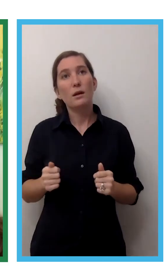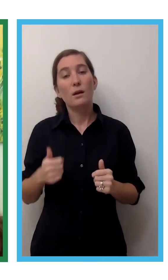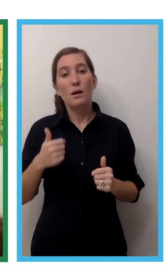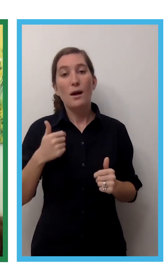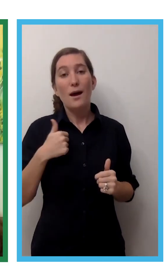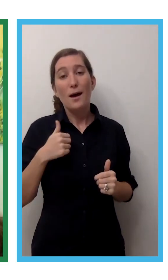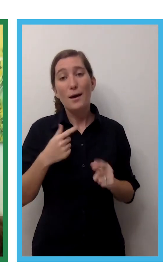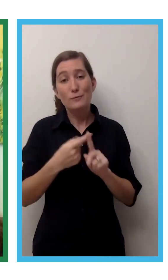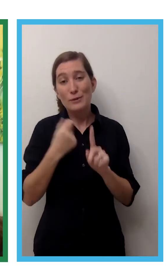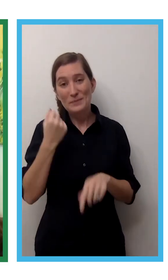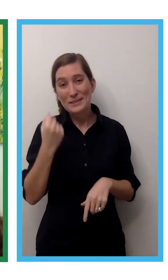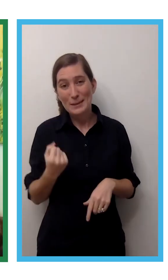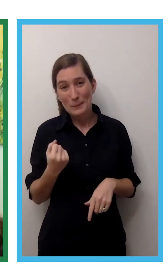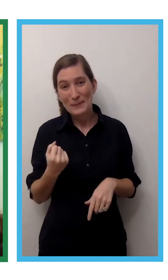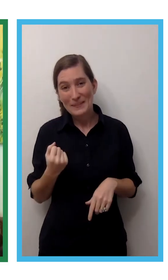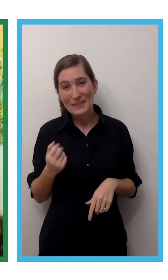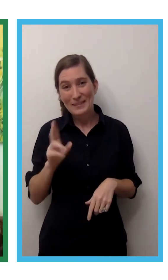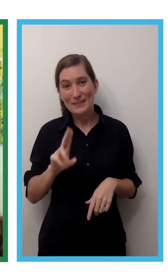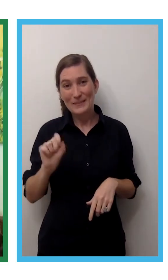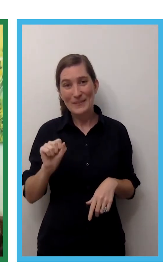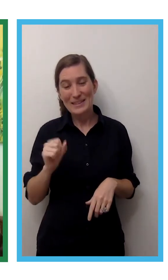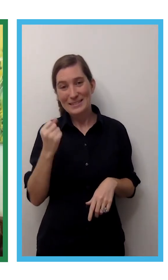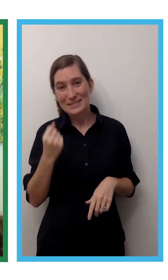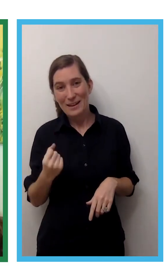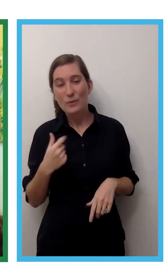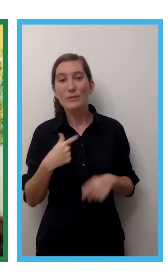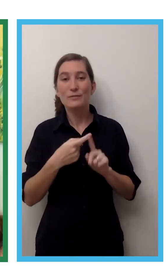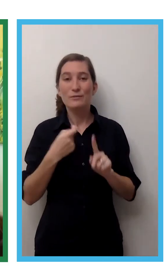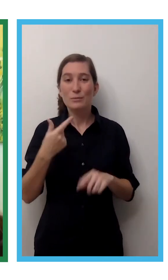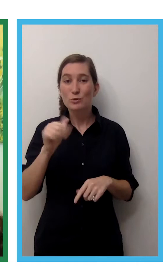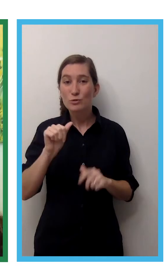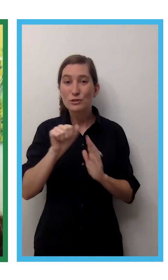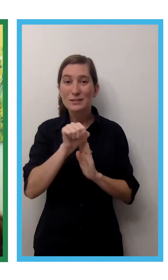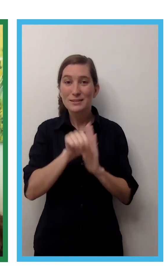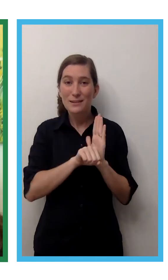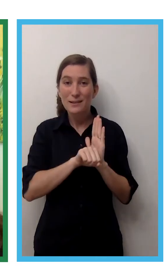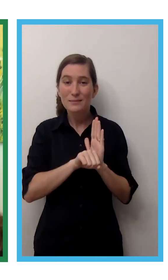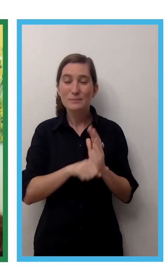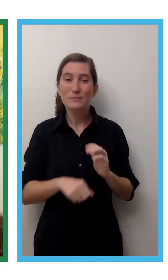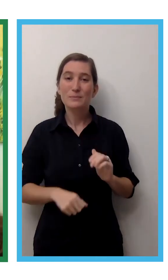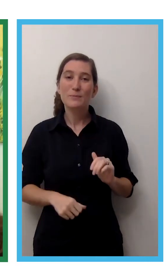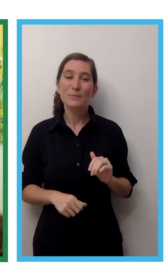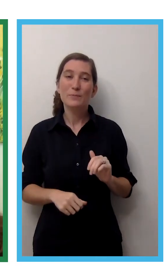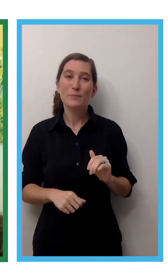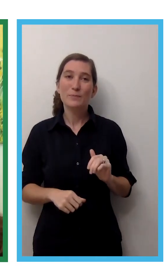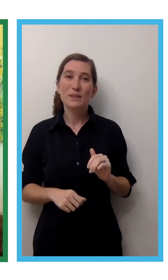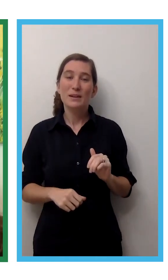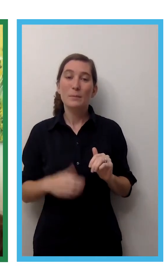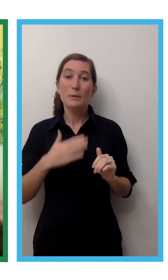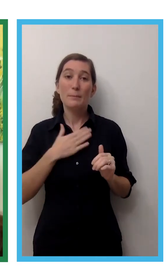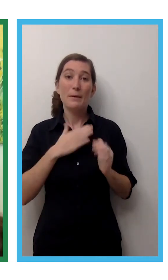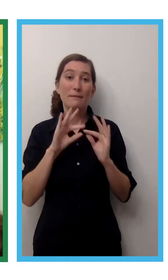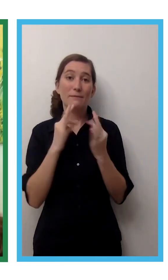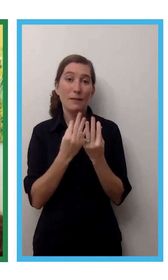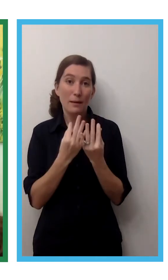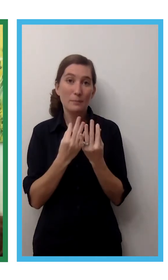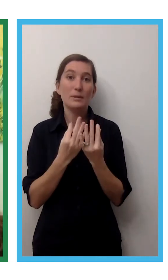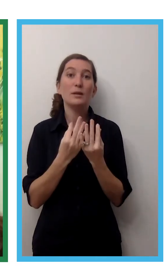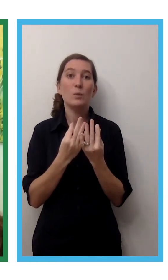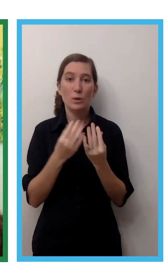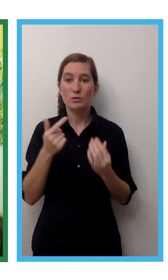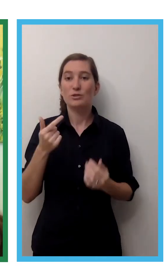the States. I'm from Georgia. But my family was a General Motors transplant. So my dad, we went to